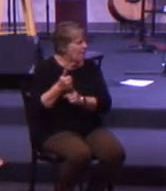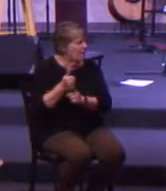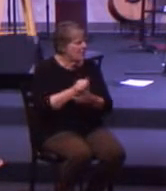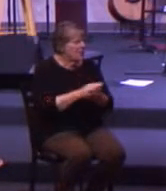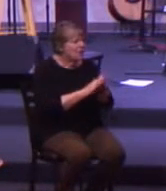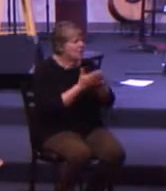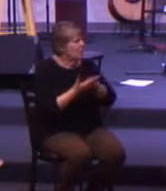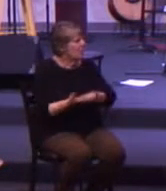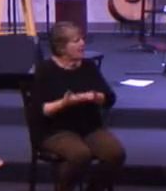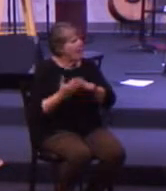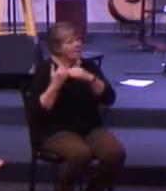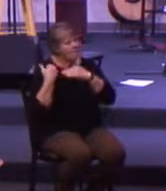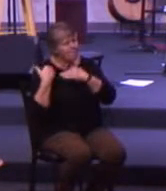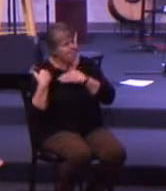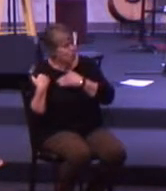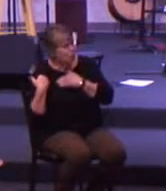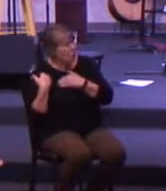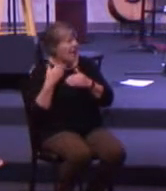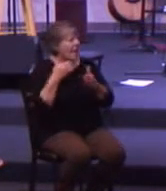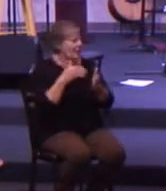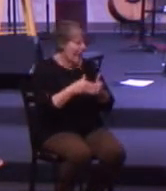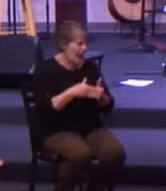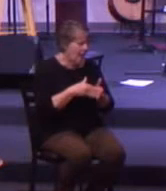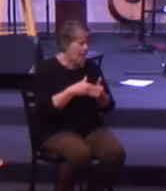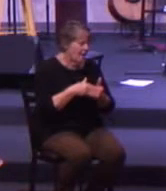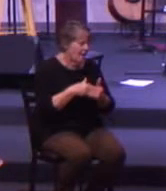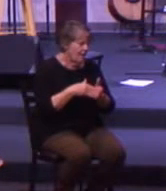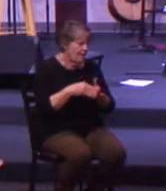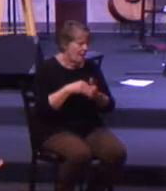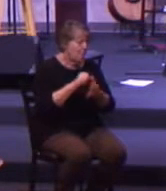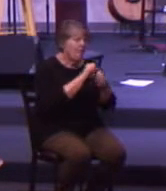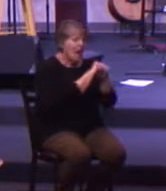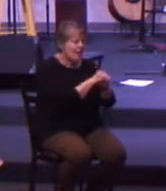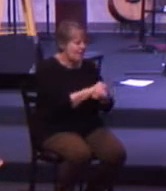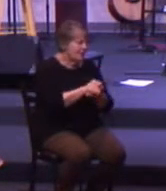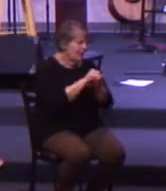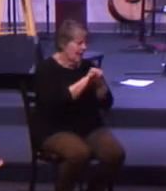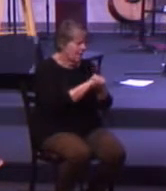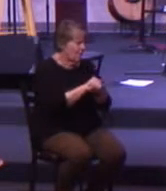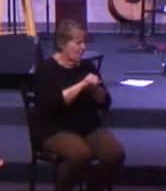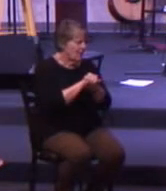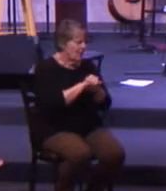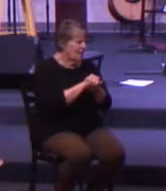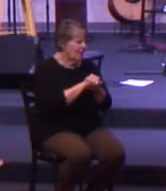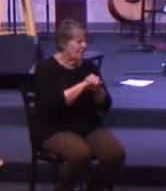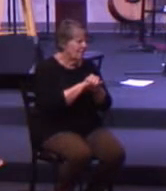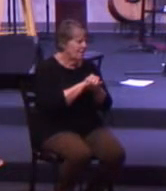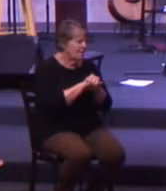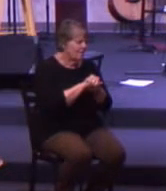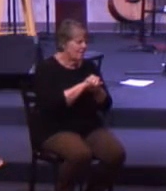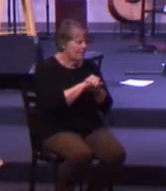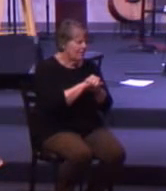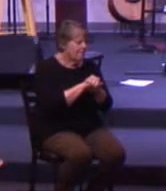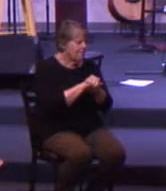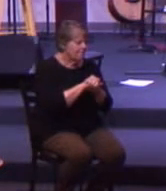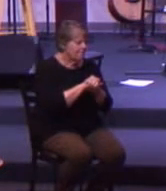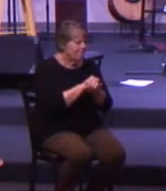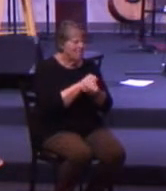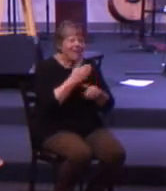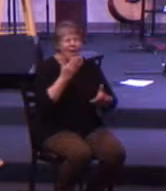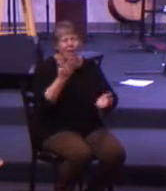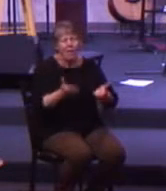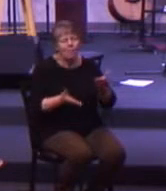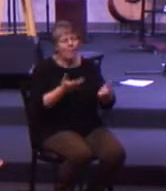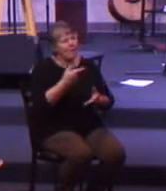again by a yoke of slavery. Because here's what we see, right? You know, maybe you've never made